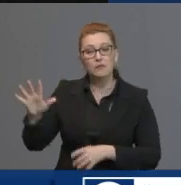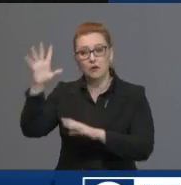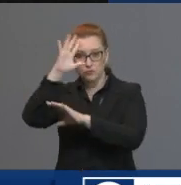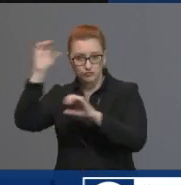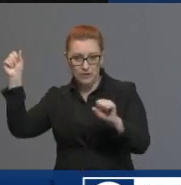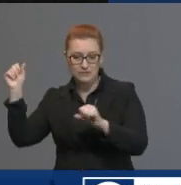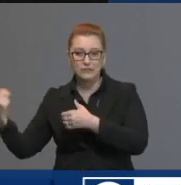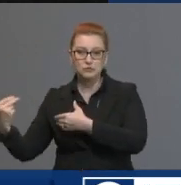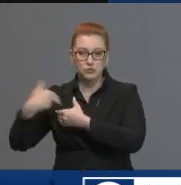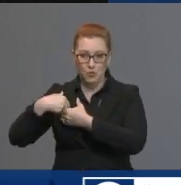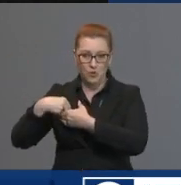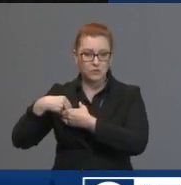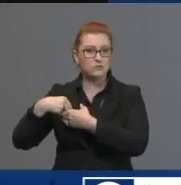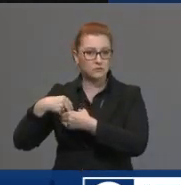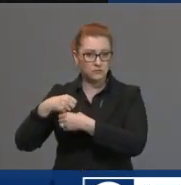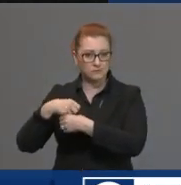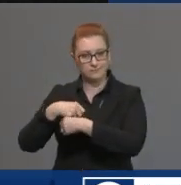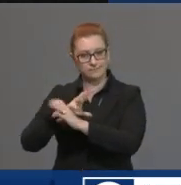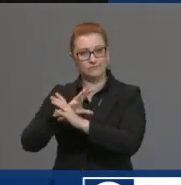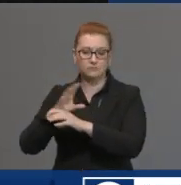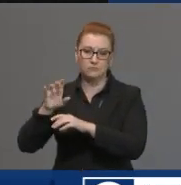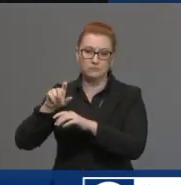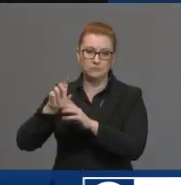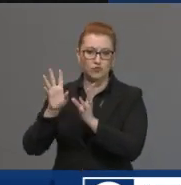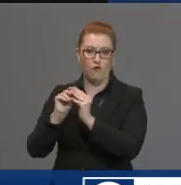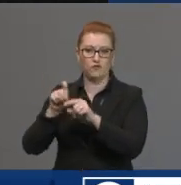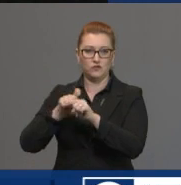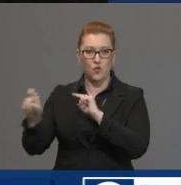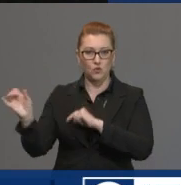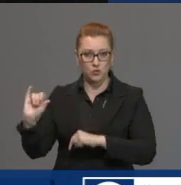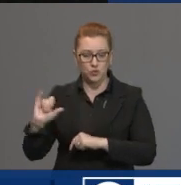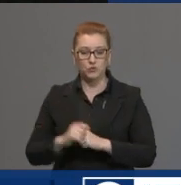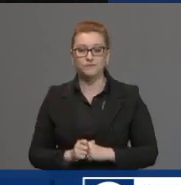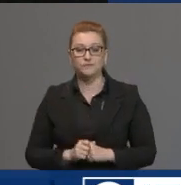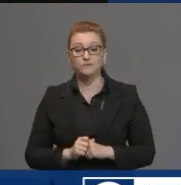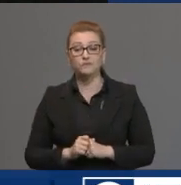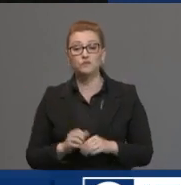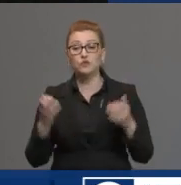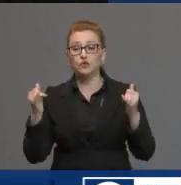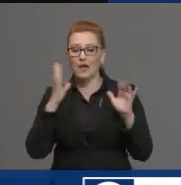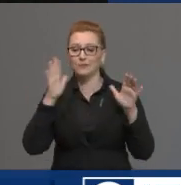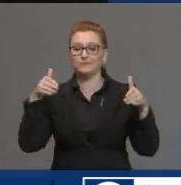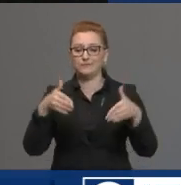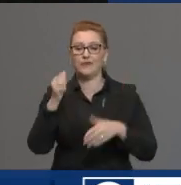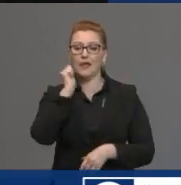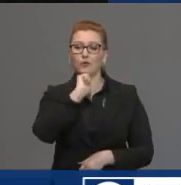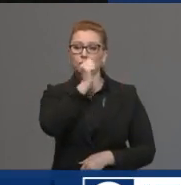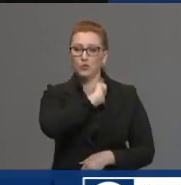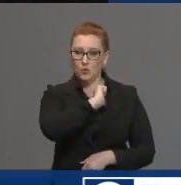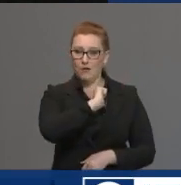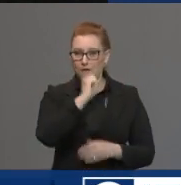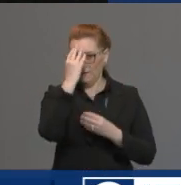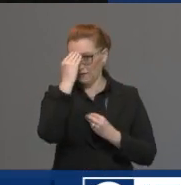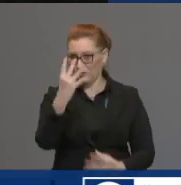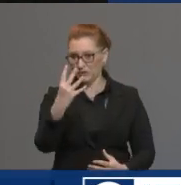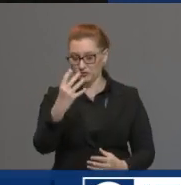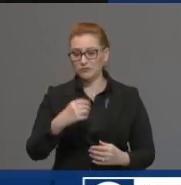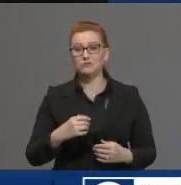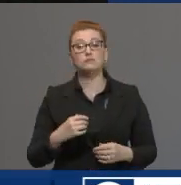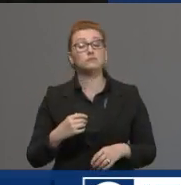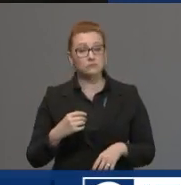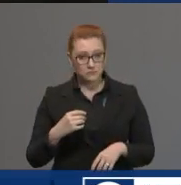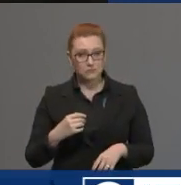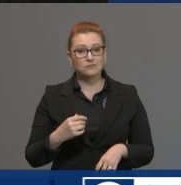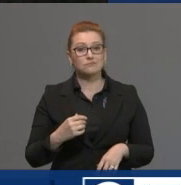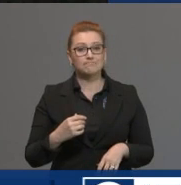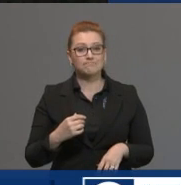president will be on that call as well. Let's talk about Arizona's specific symptoms. And the